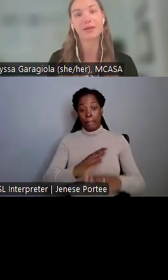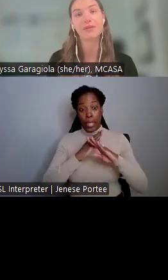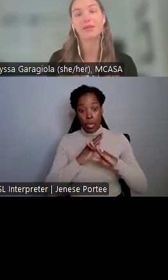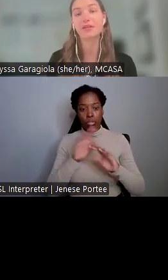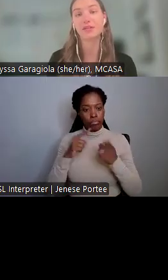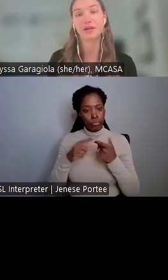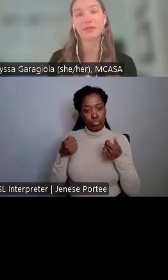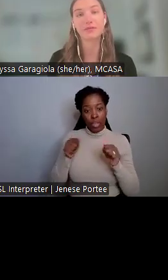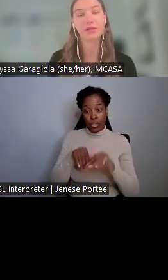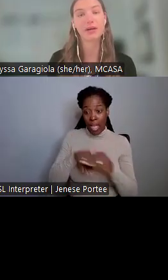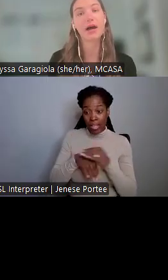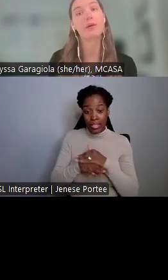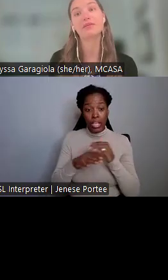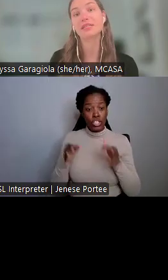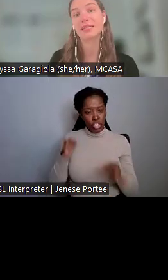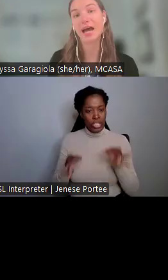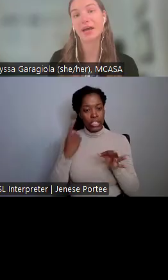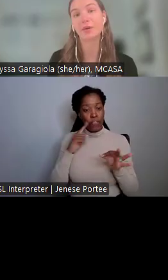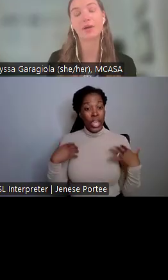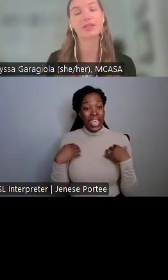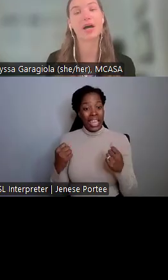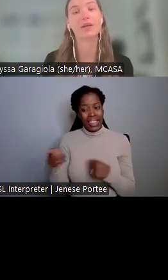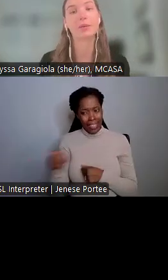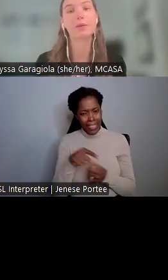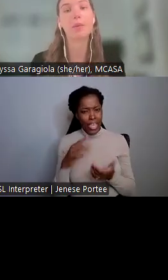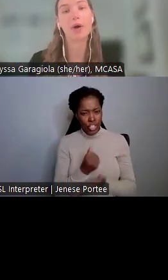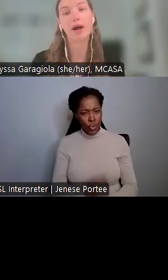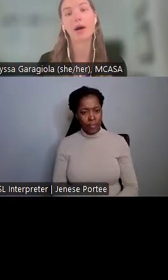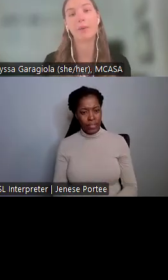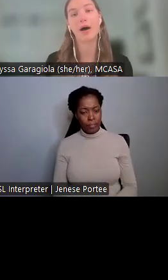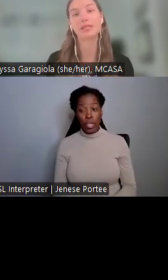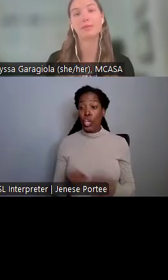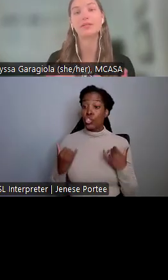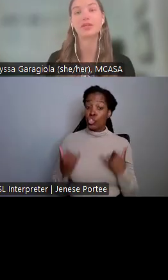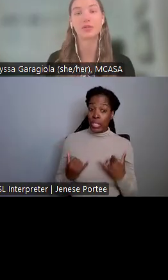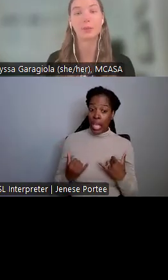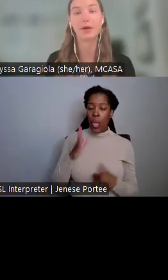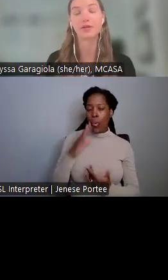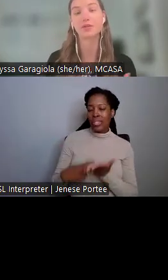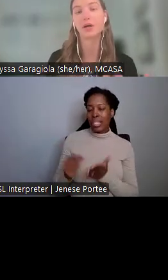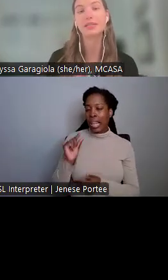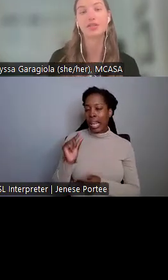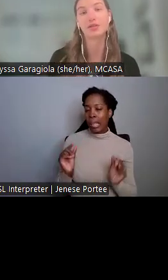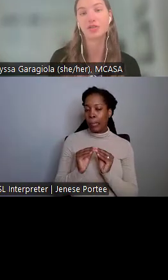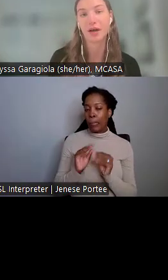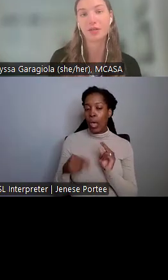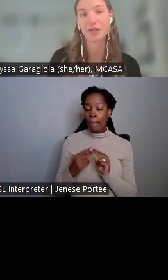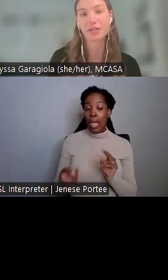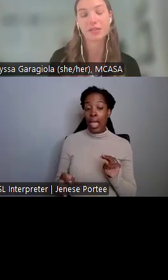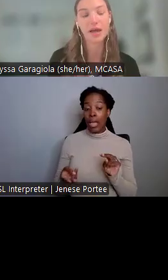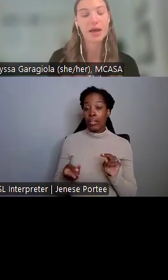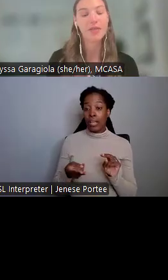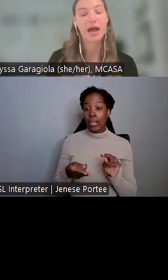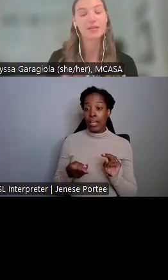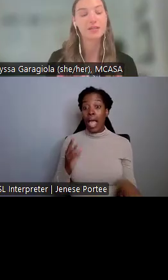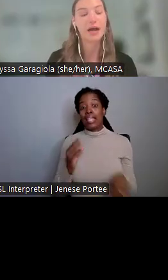healing that they deserve. However, today we're going to talk a little bit more about some additional barriers or additional